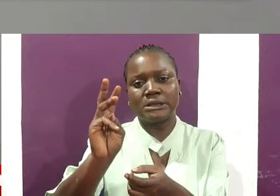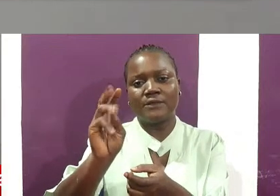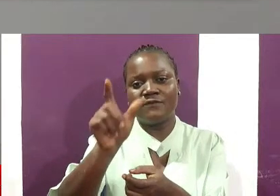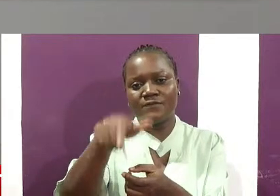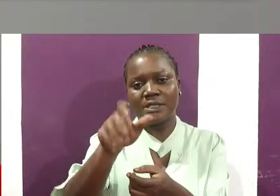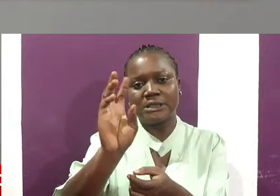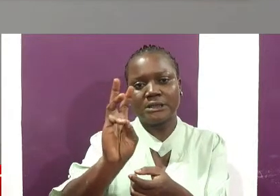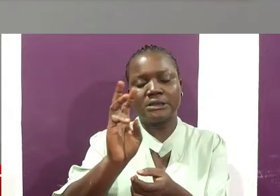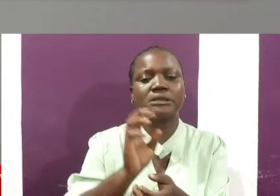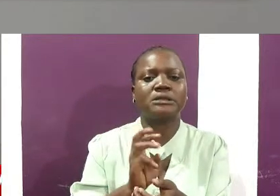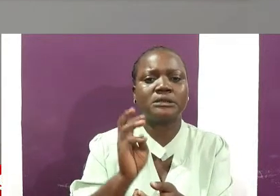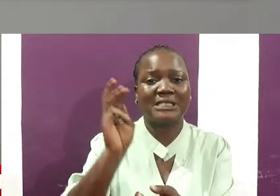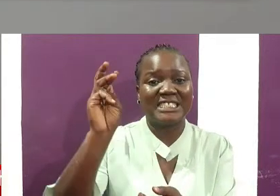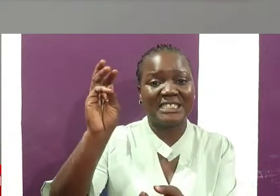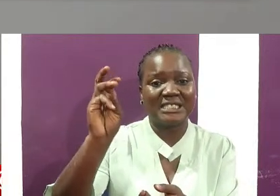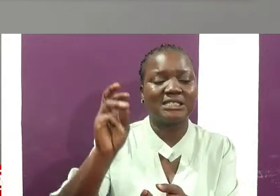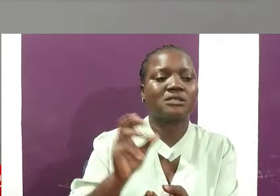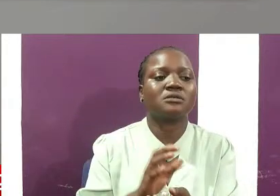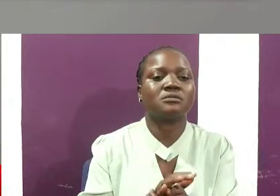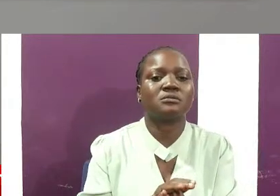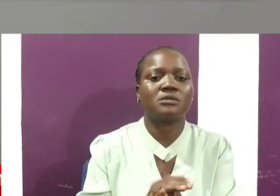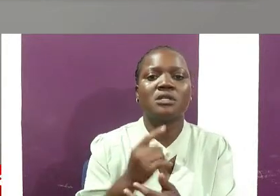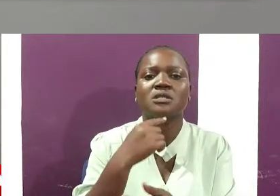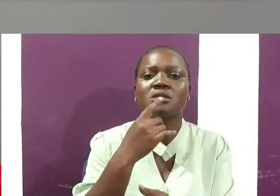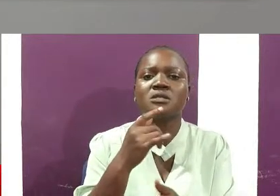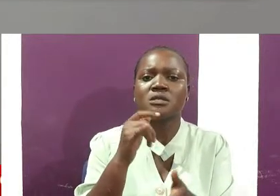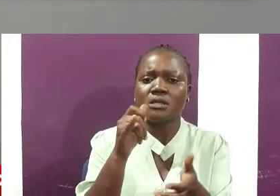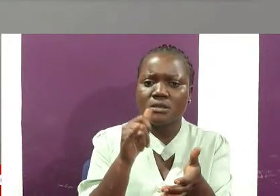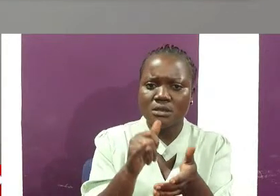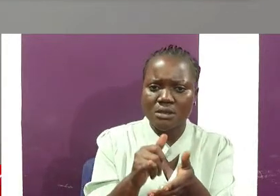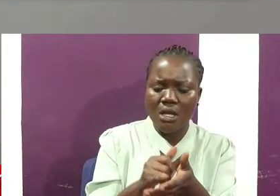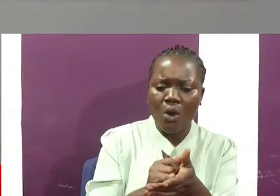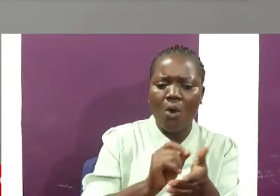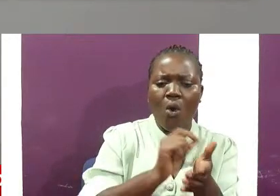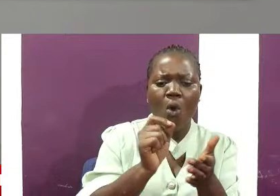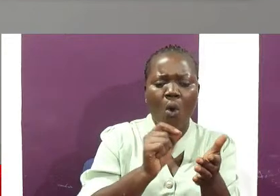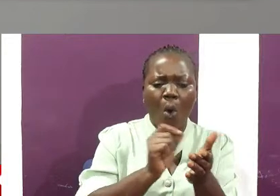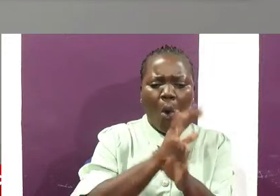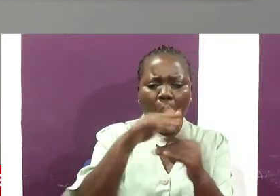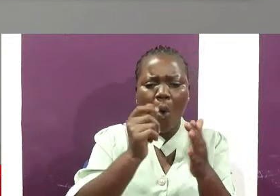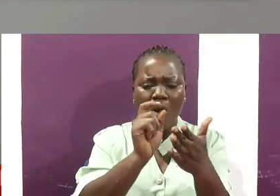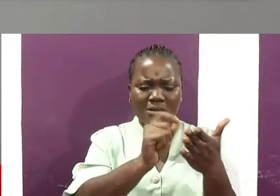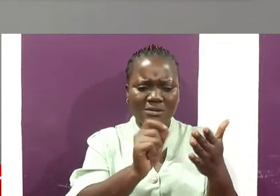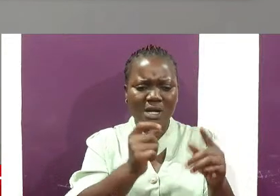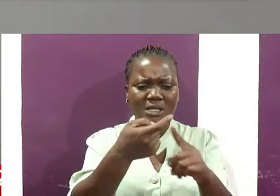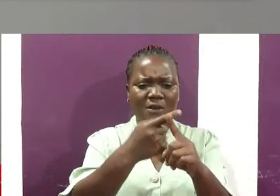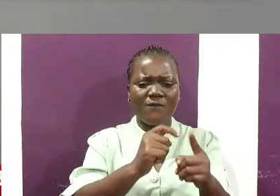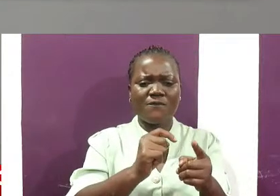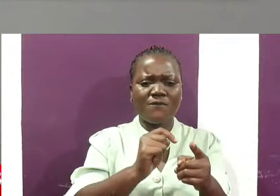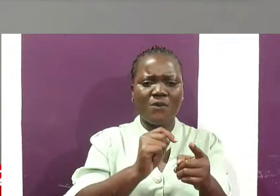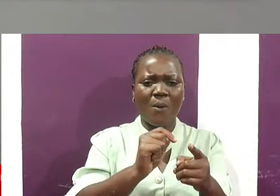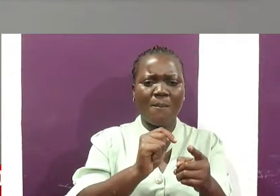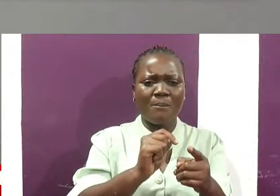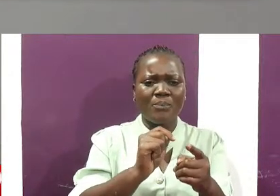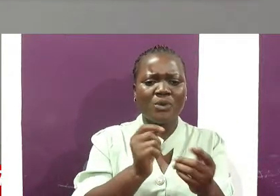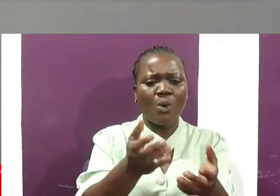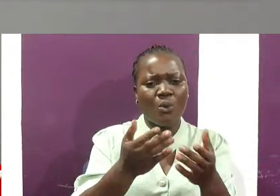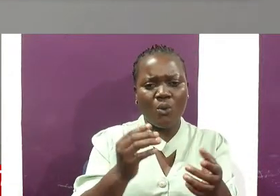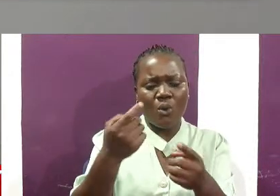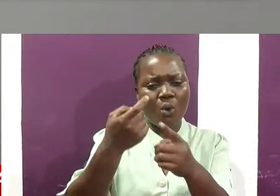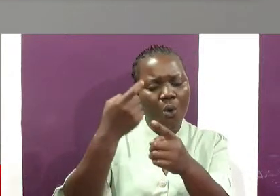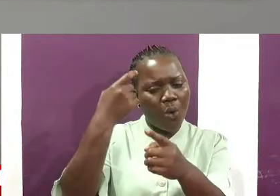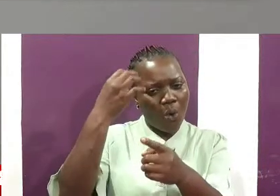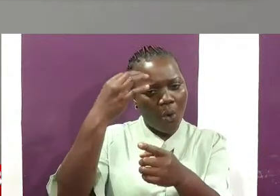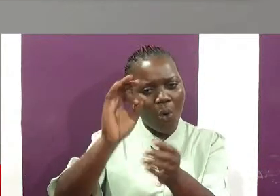utia wo se atwere utia se efre edu ensia na wo se atwere nyina efre yakopon hu meemu na eye mankyere kyere ne